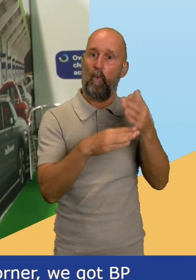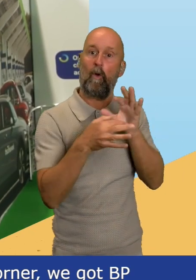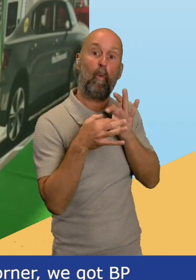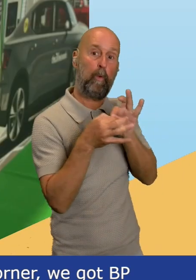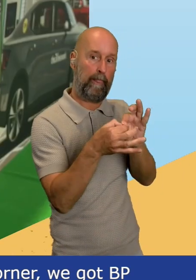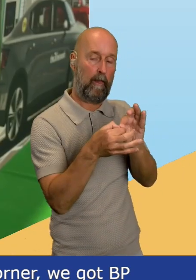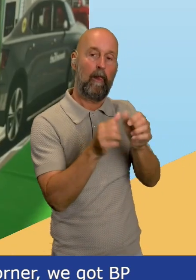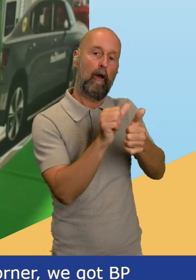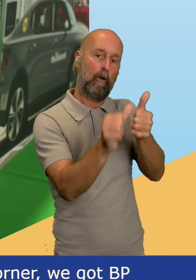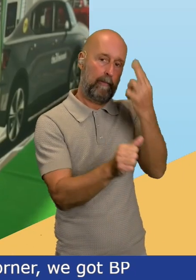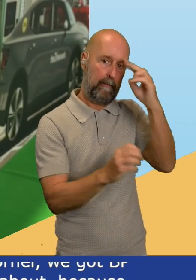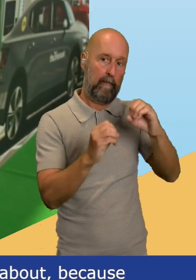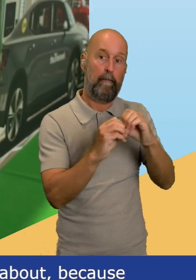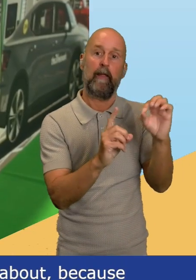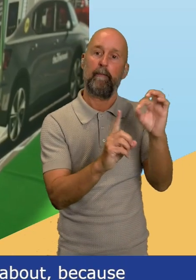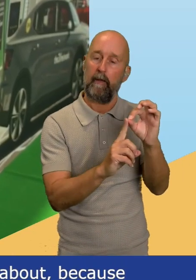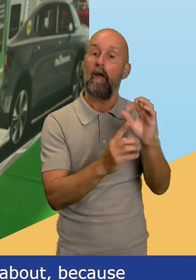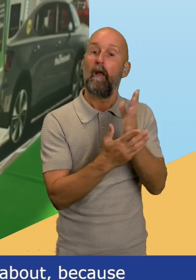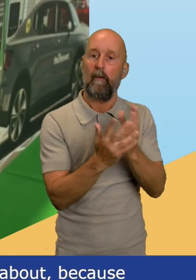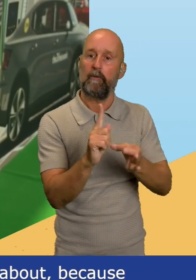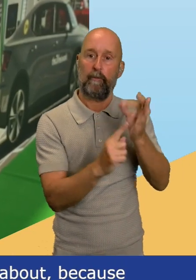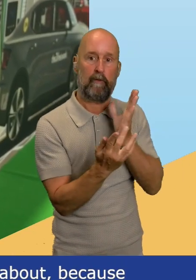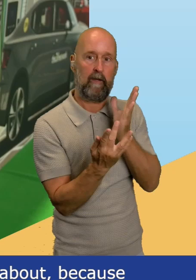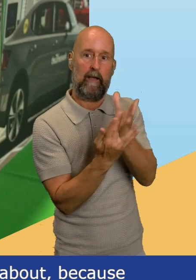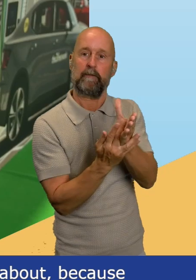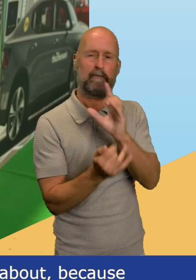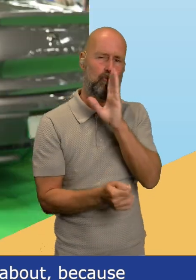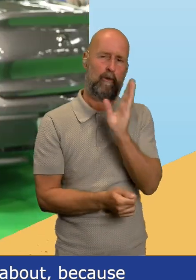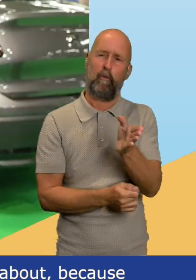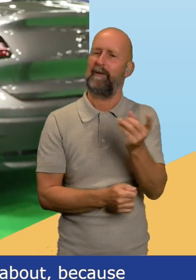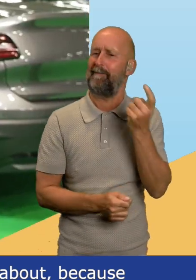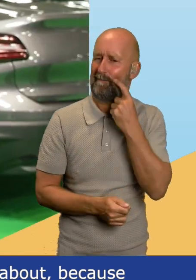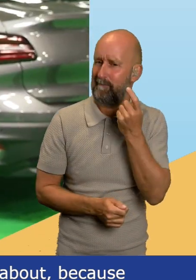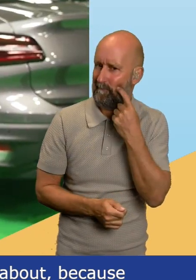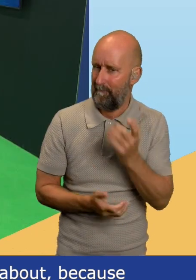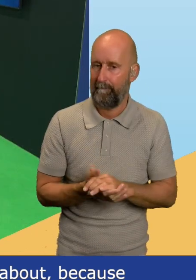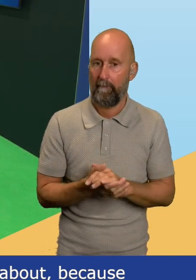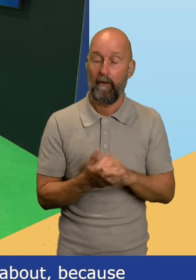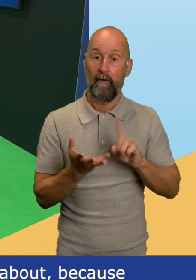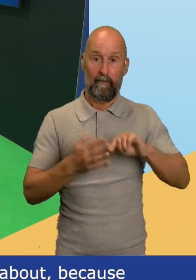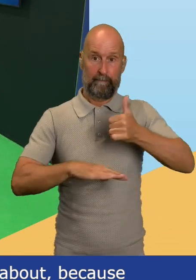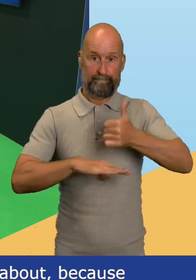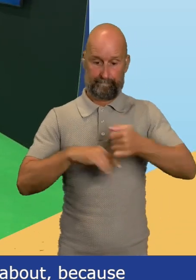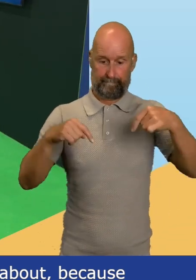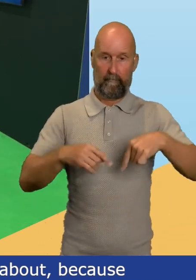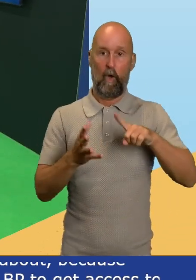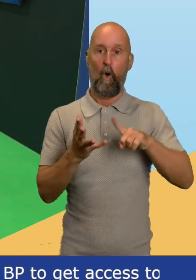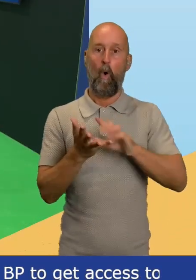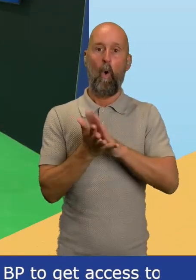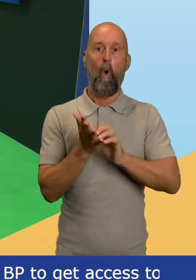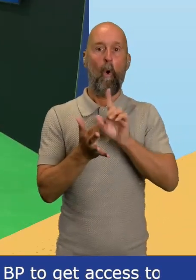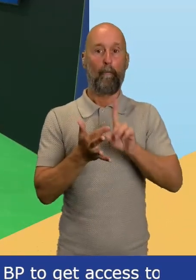with BP to get access, make it really straightforward and easy. And then where we're stood in Ohme is all about home